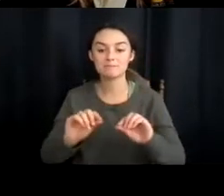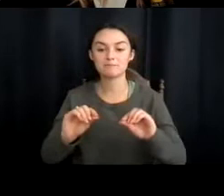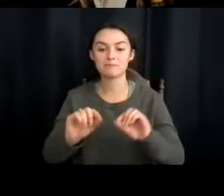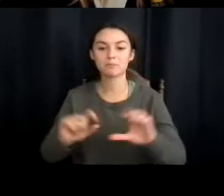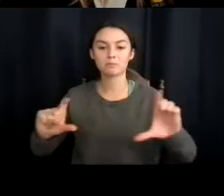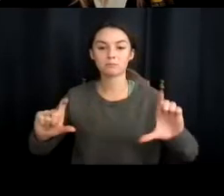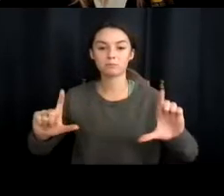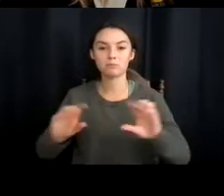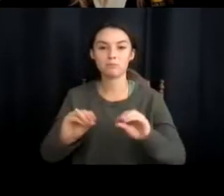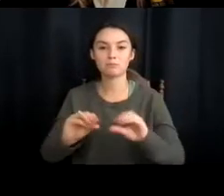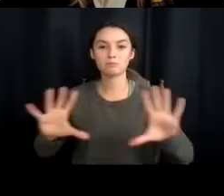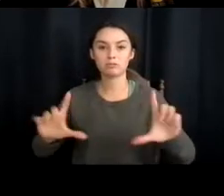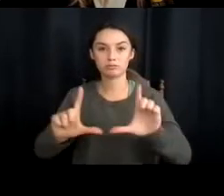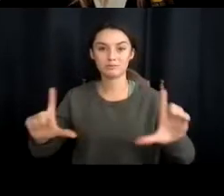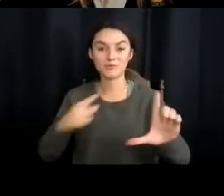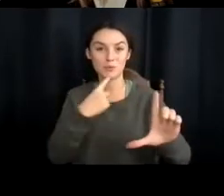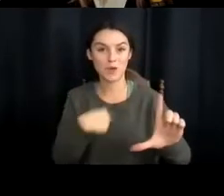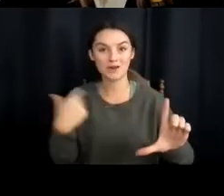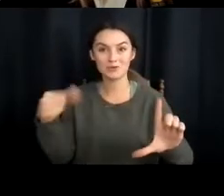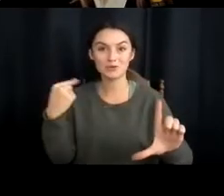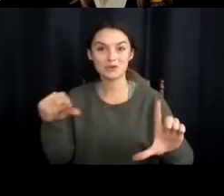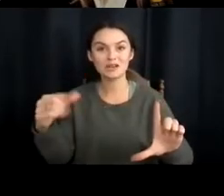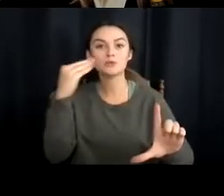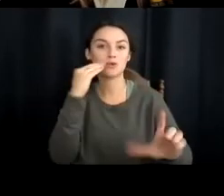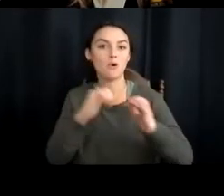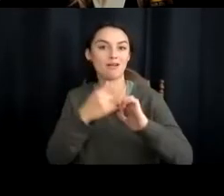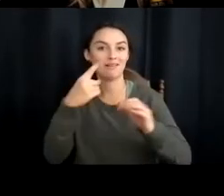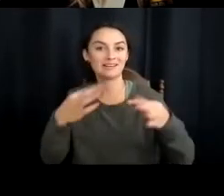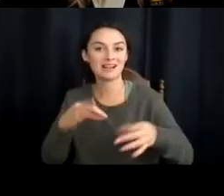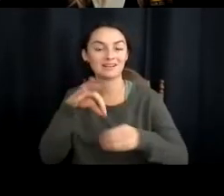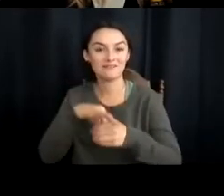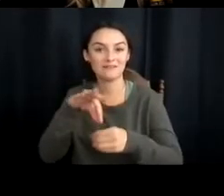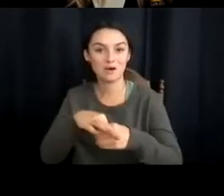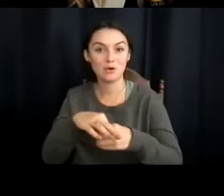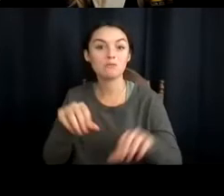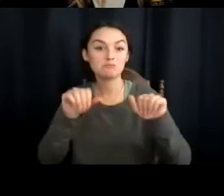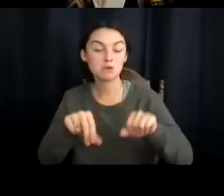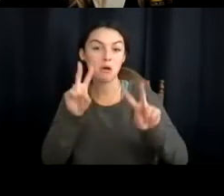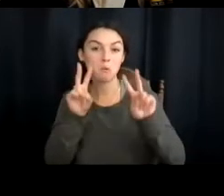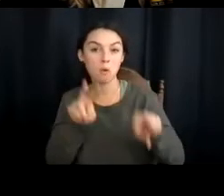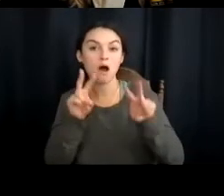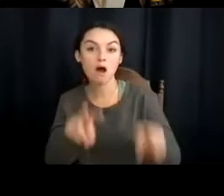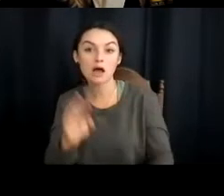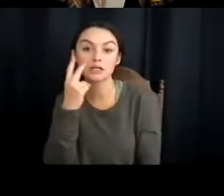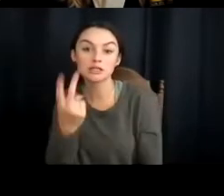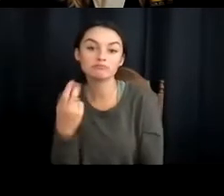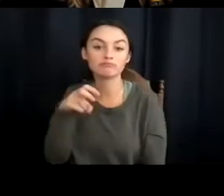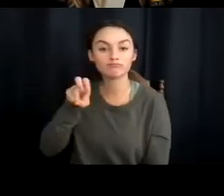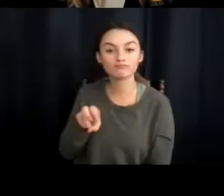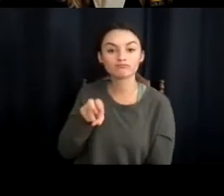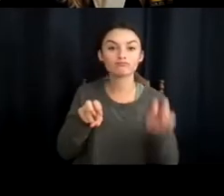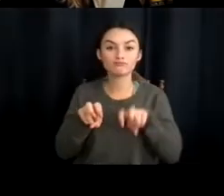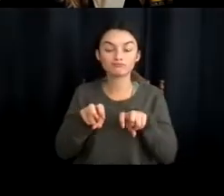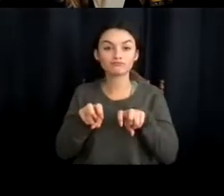boards. And that's how you can see how they vote. You can watch them vote either by sitting here in real